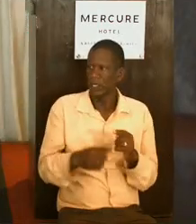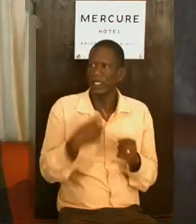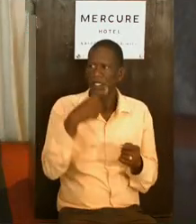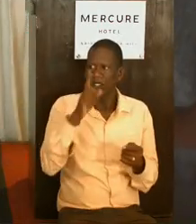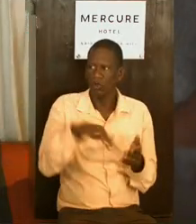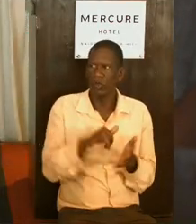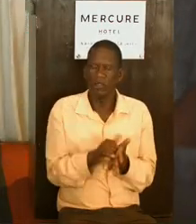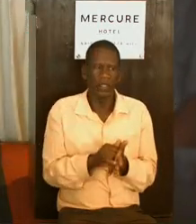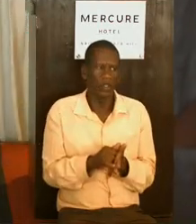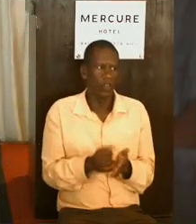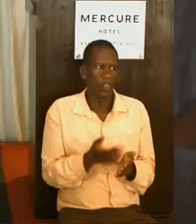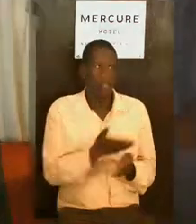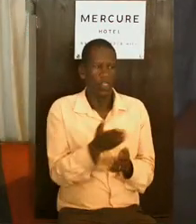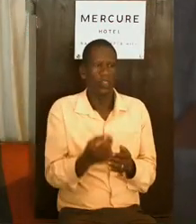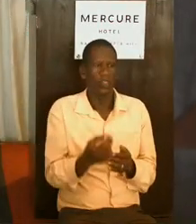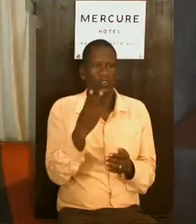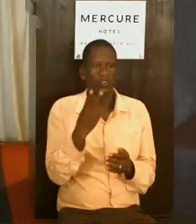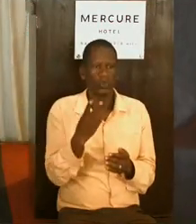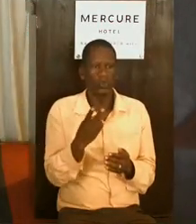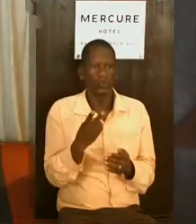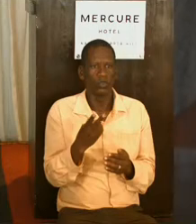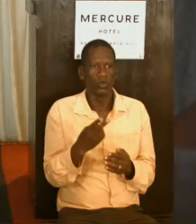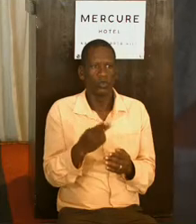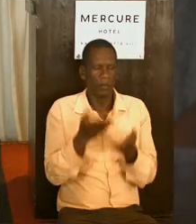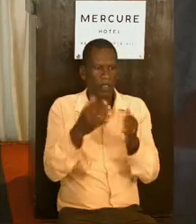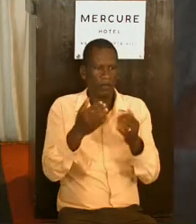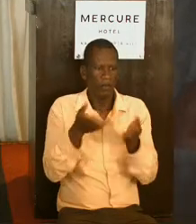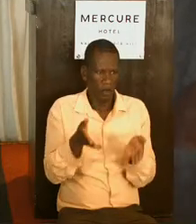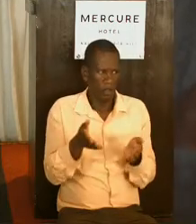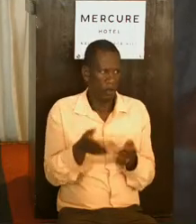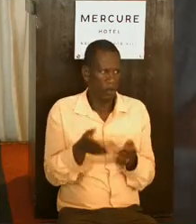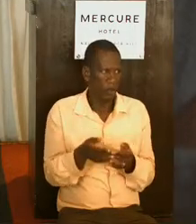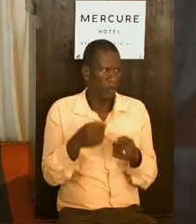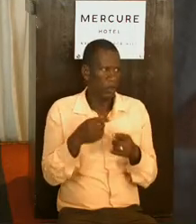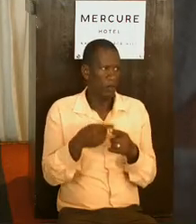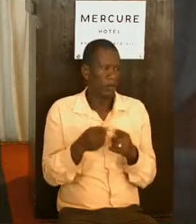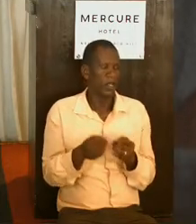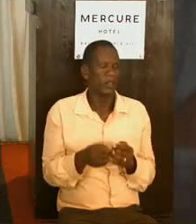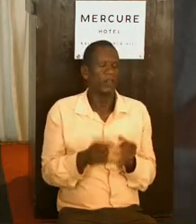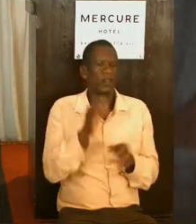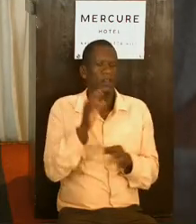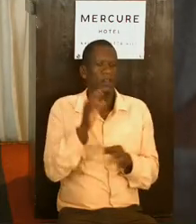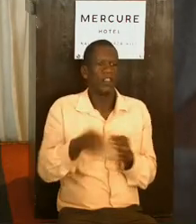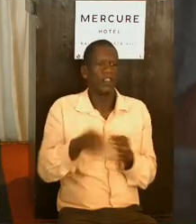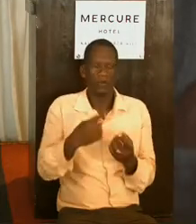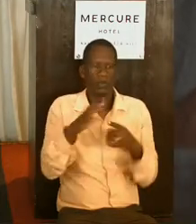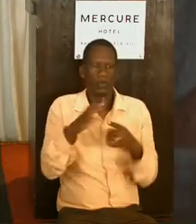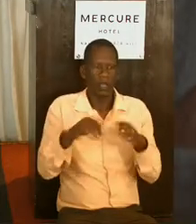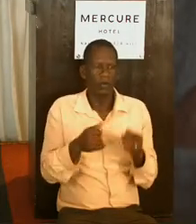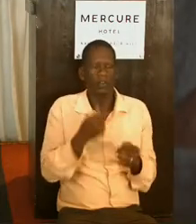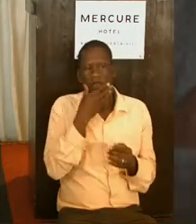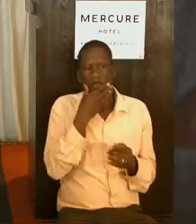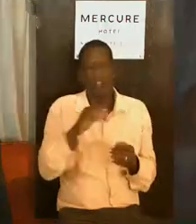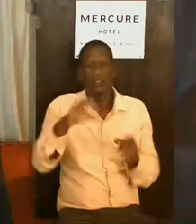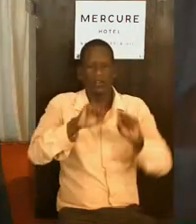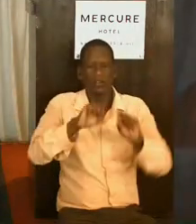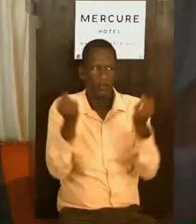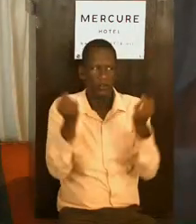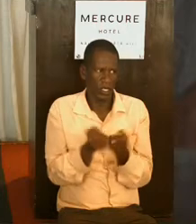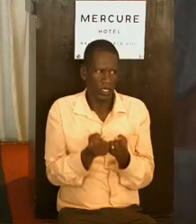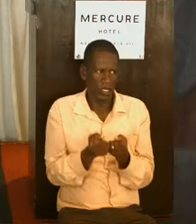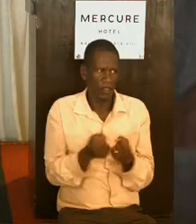says those two will suffice for now but if if we always talk about fathers of Civil Society